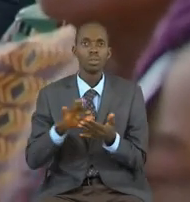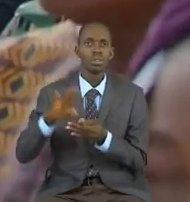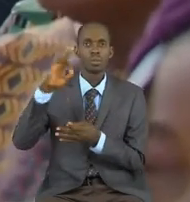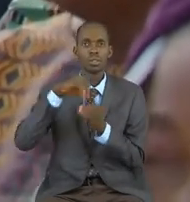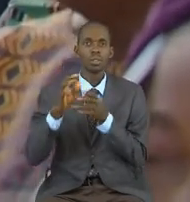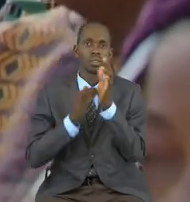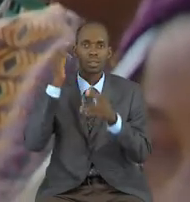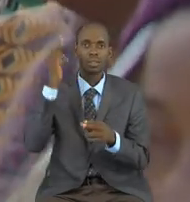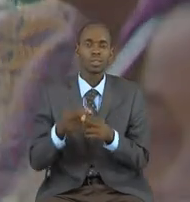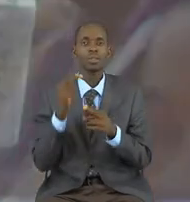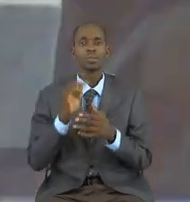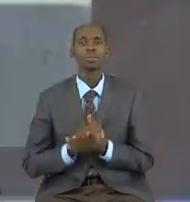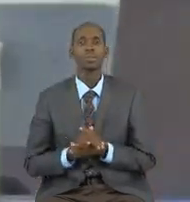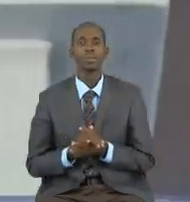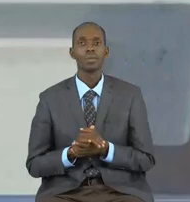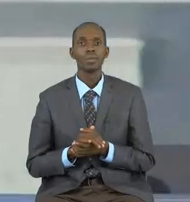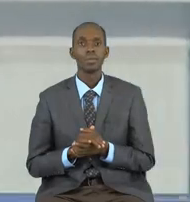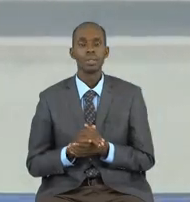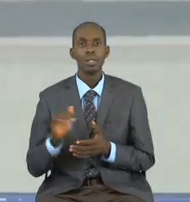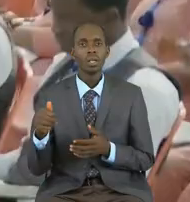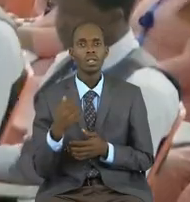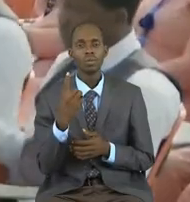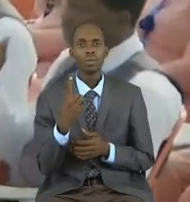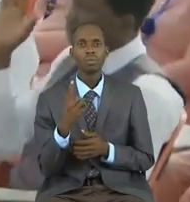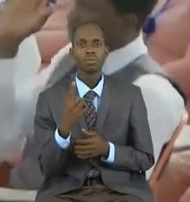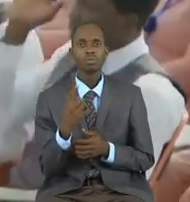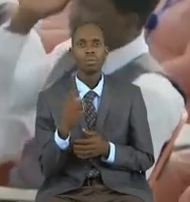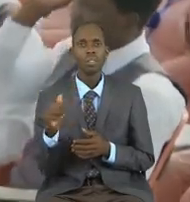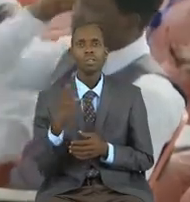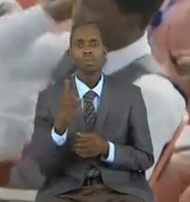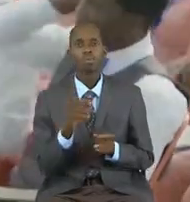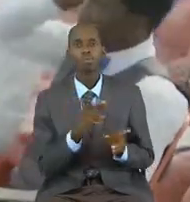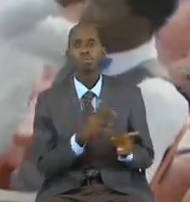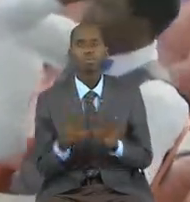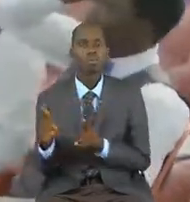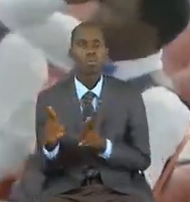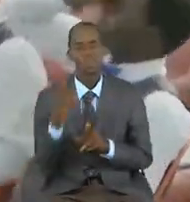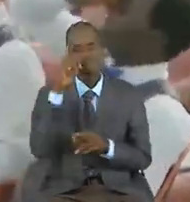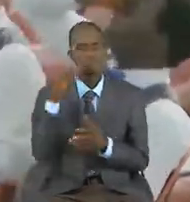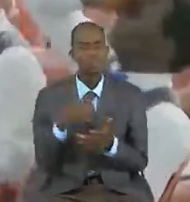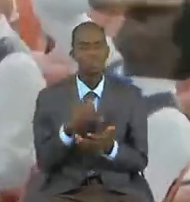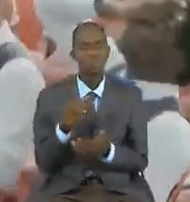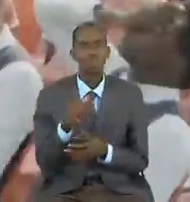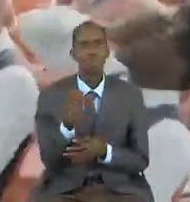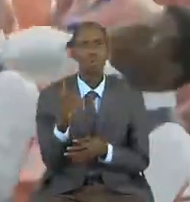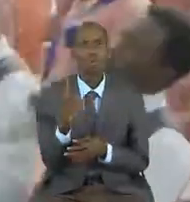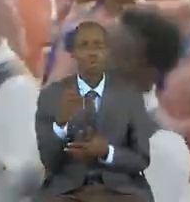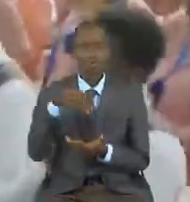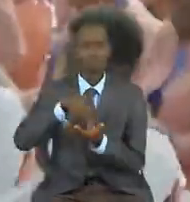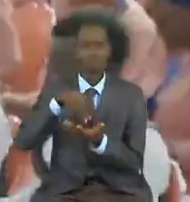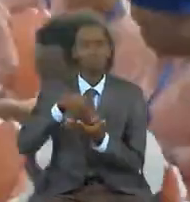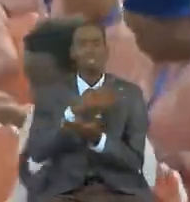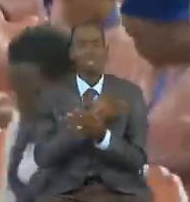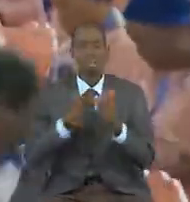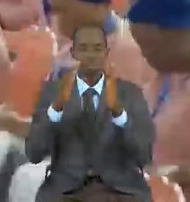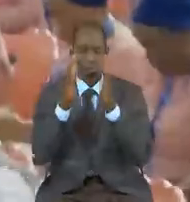Amen. Anybody ready there? Yes. I said, anybody ready there? Yes. Stand up and talk to the Lord.